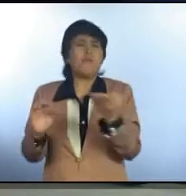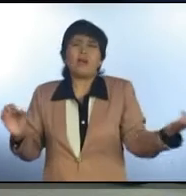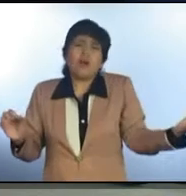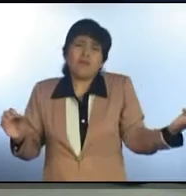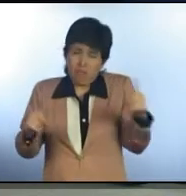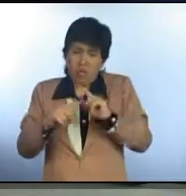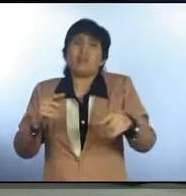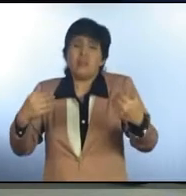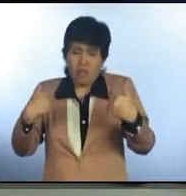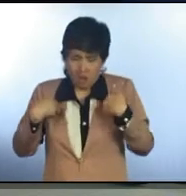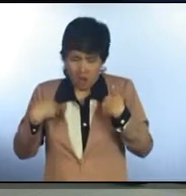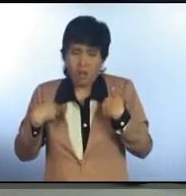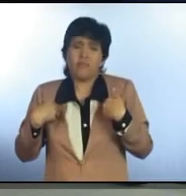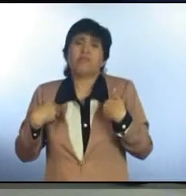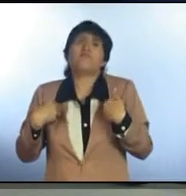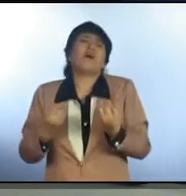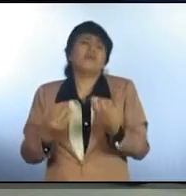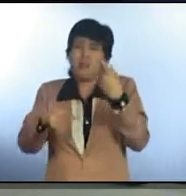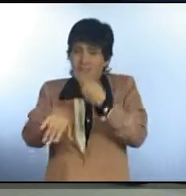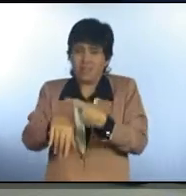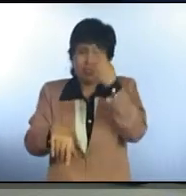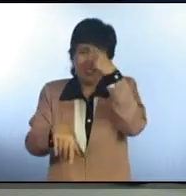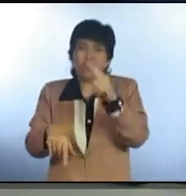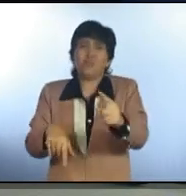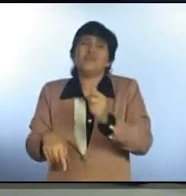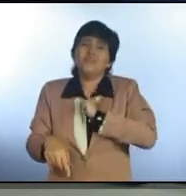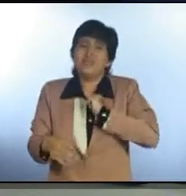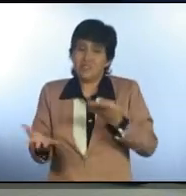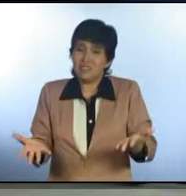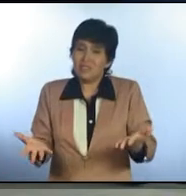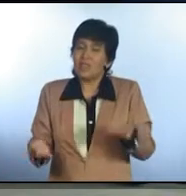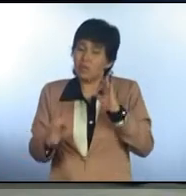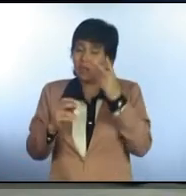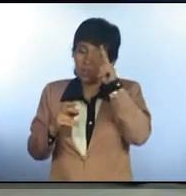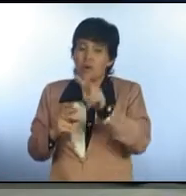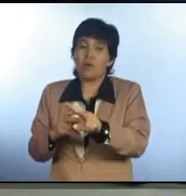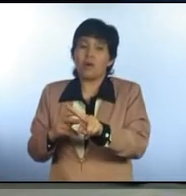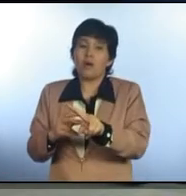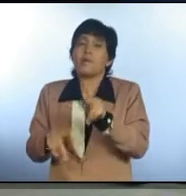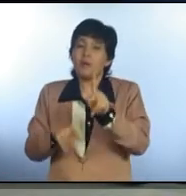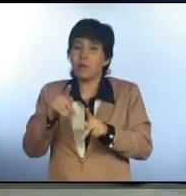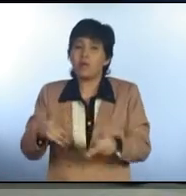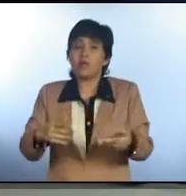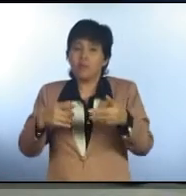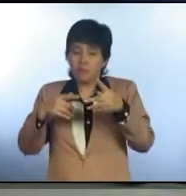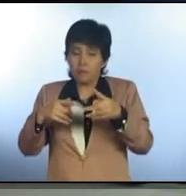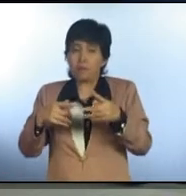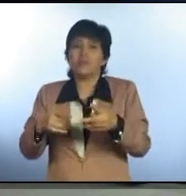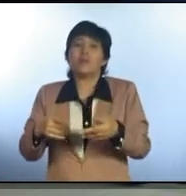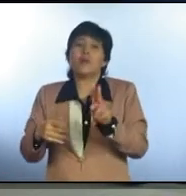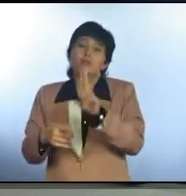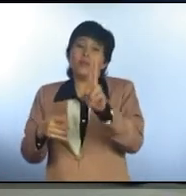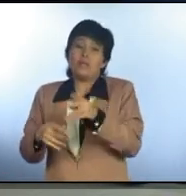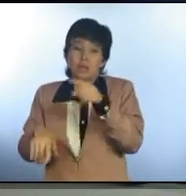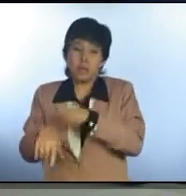just have enough time to do everything. Yeah. In the future, when we look at that, people want to invent a type of special pill